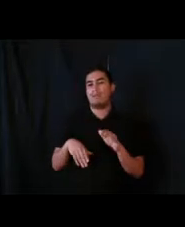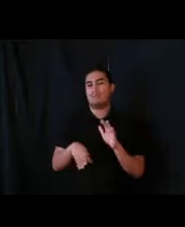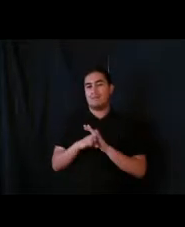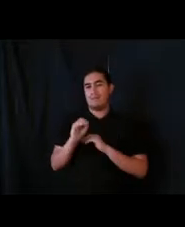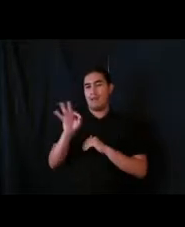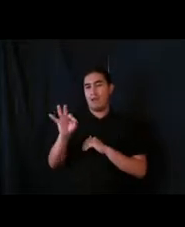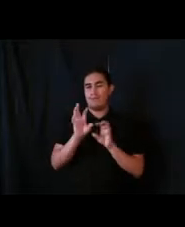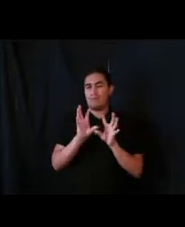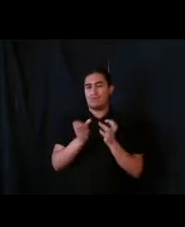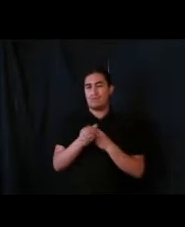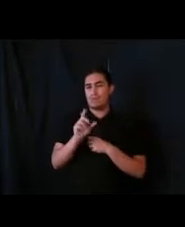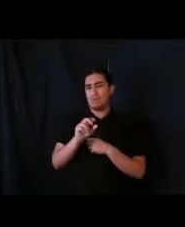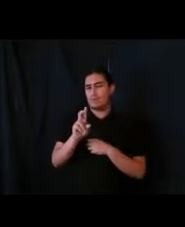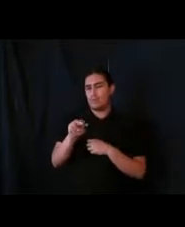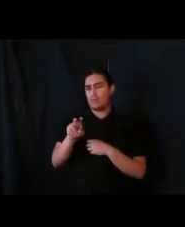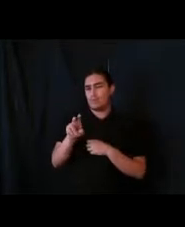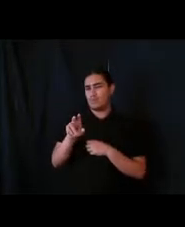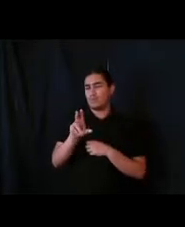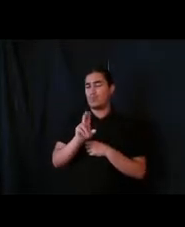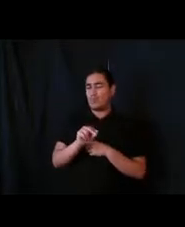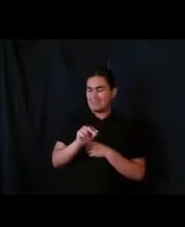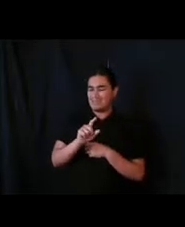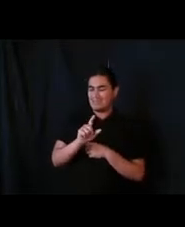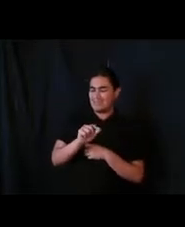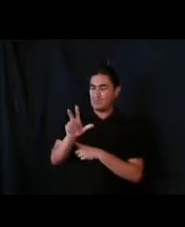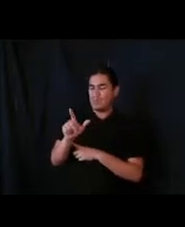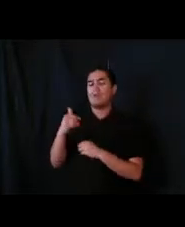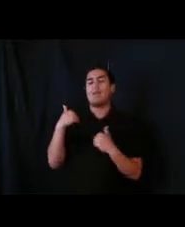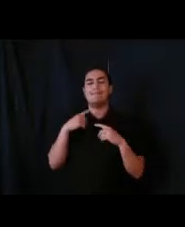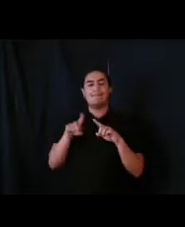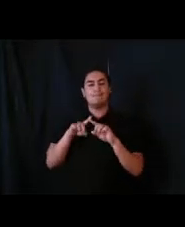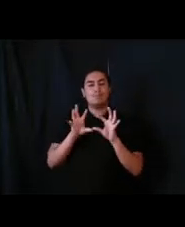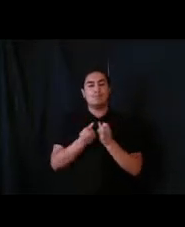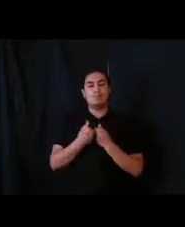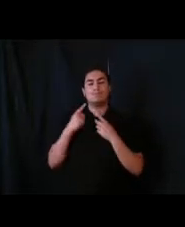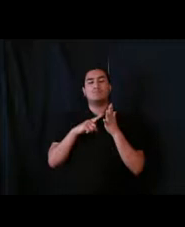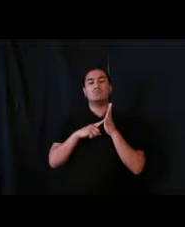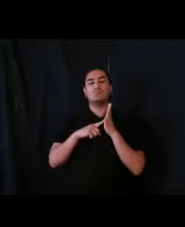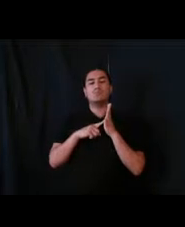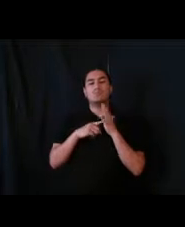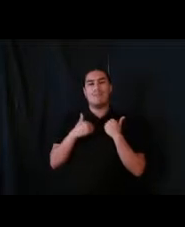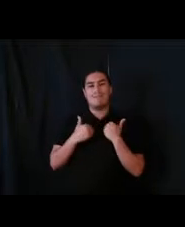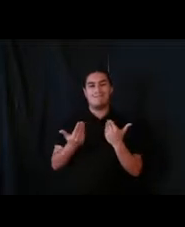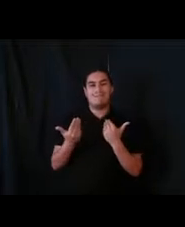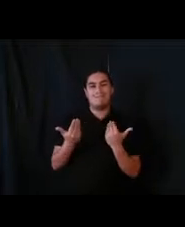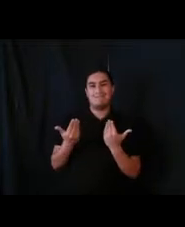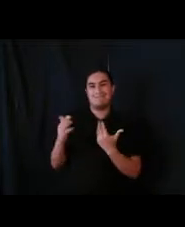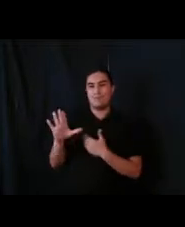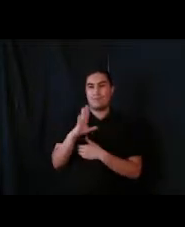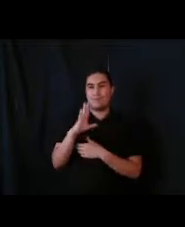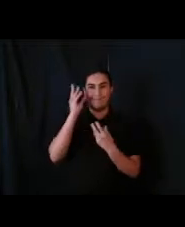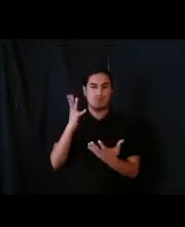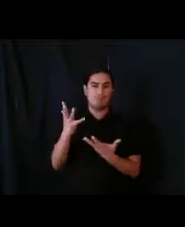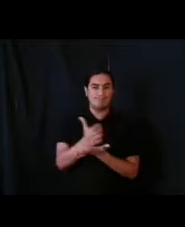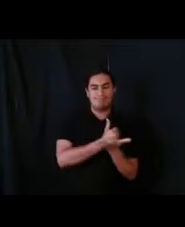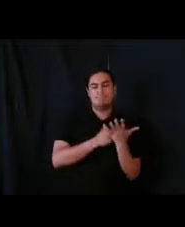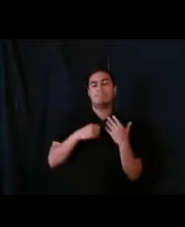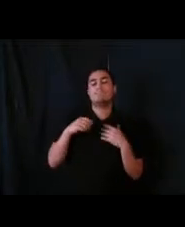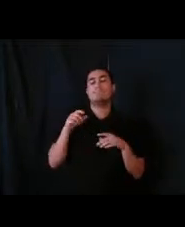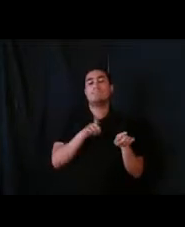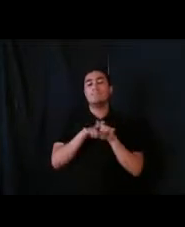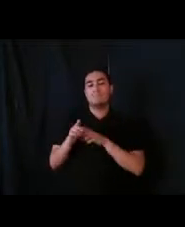2021 the commission held seven public workshops to solicit stakeholder input also in new to this